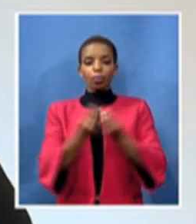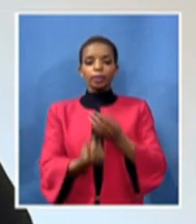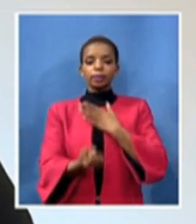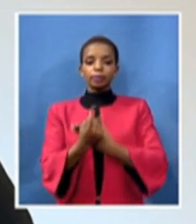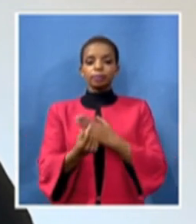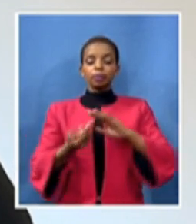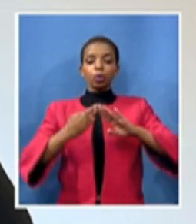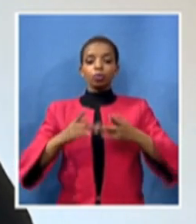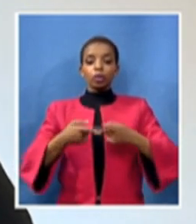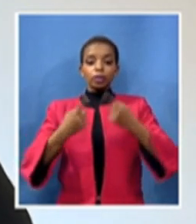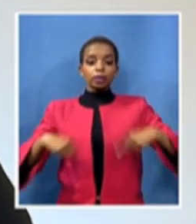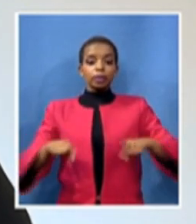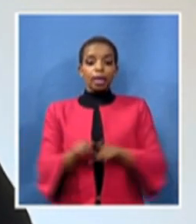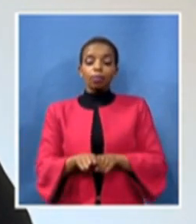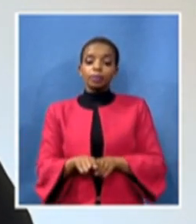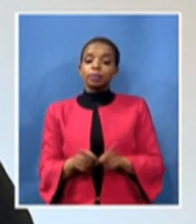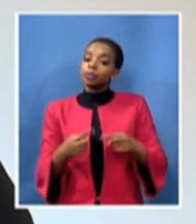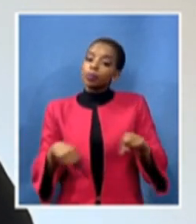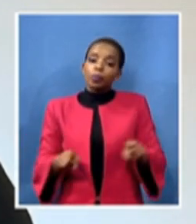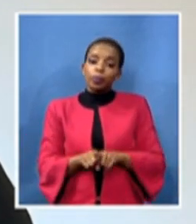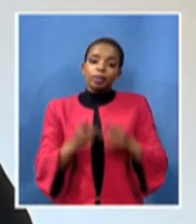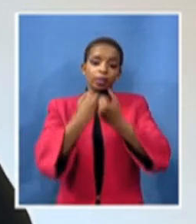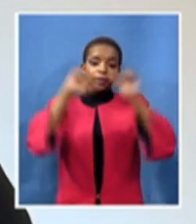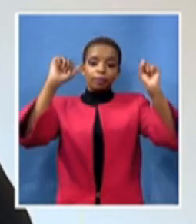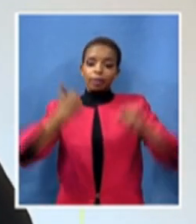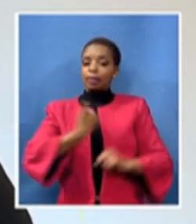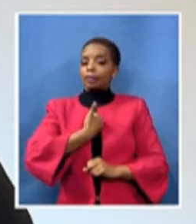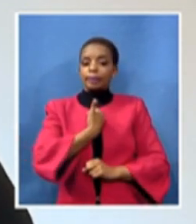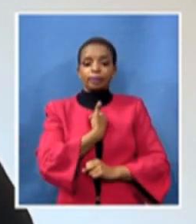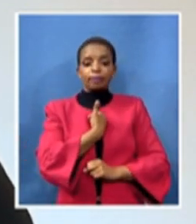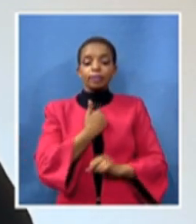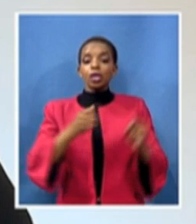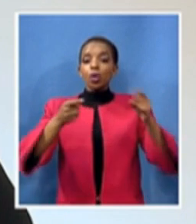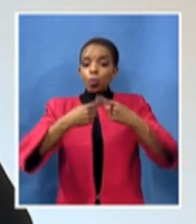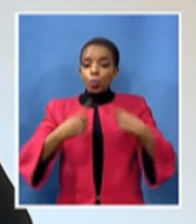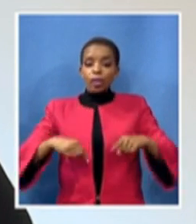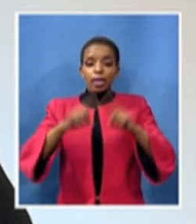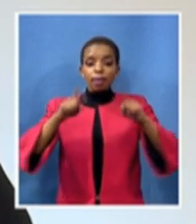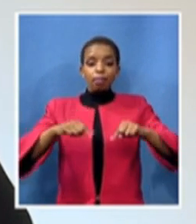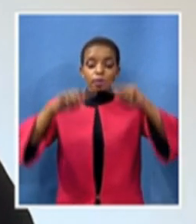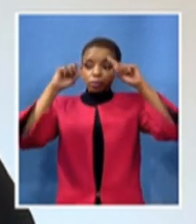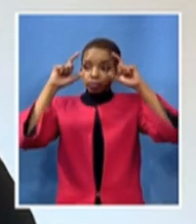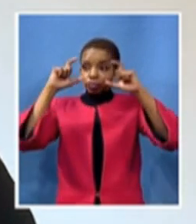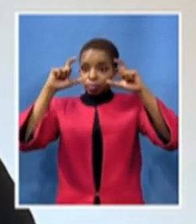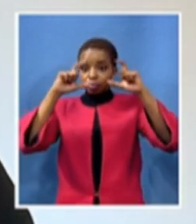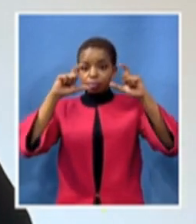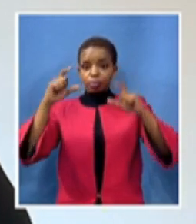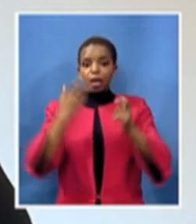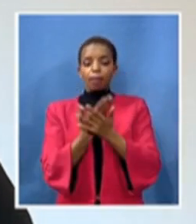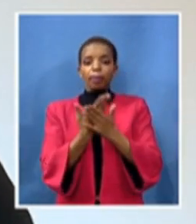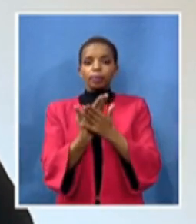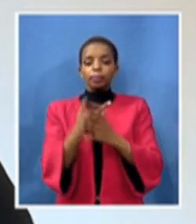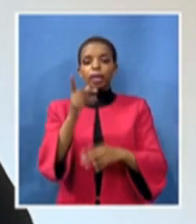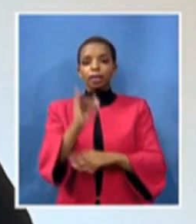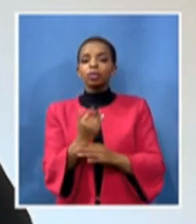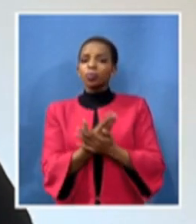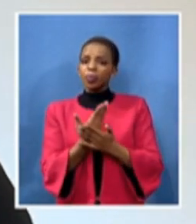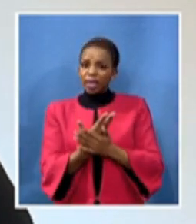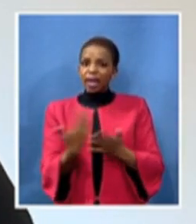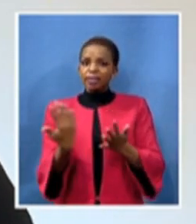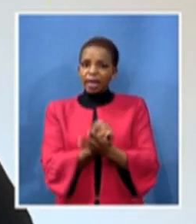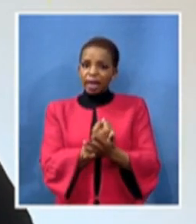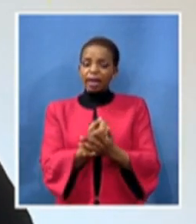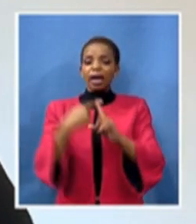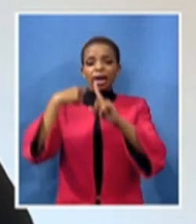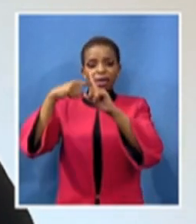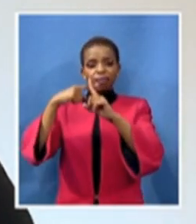liberators. We must be awake to the possibilities that we can take advantage to ensure that the struggles of